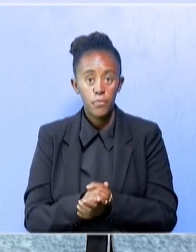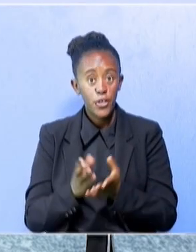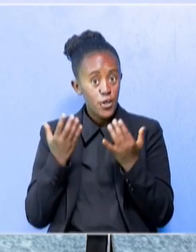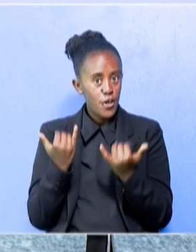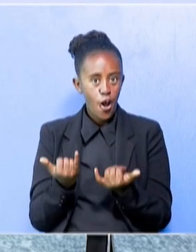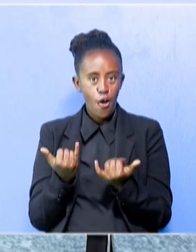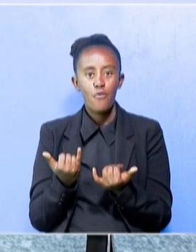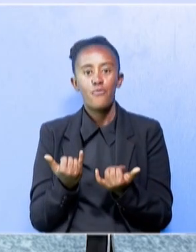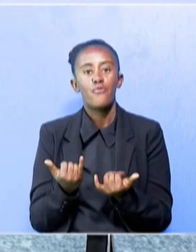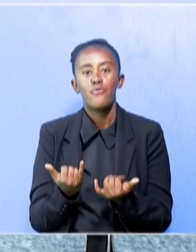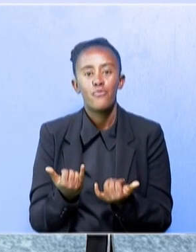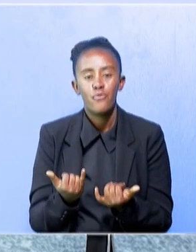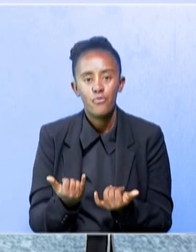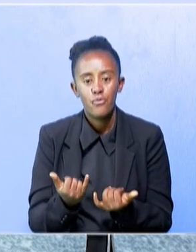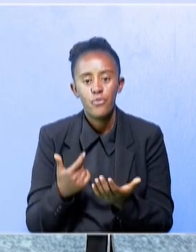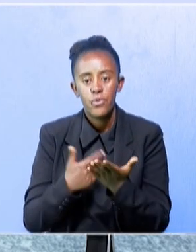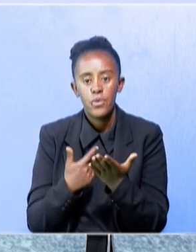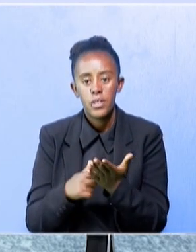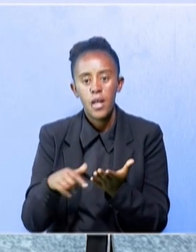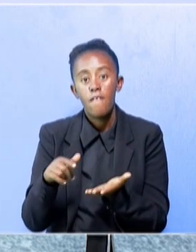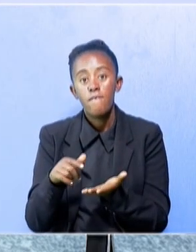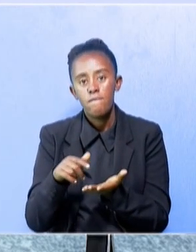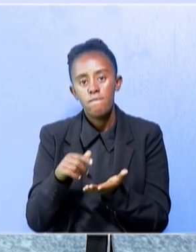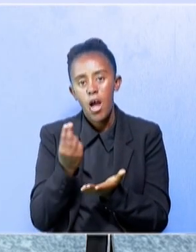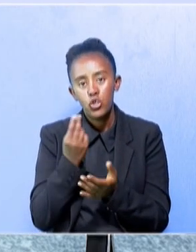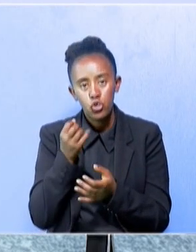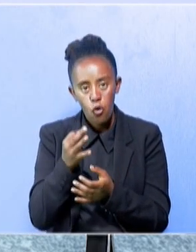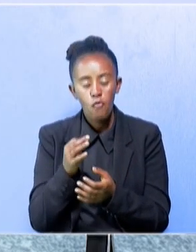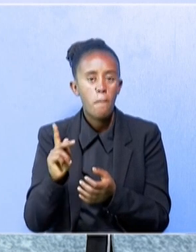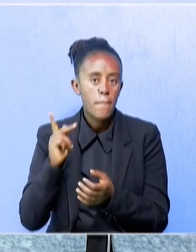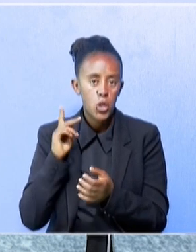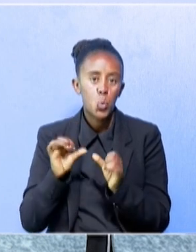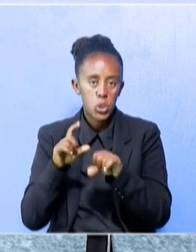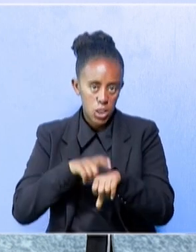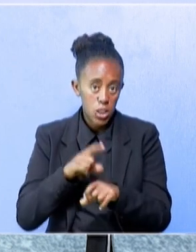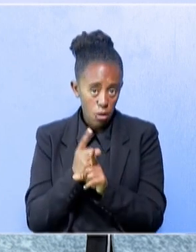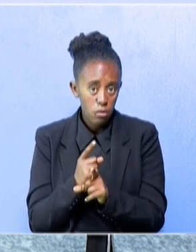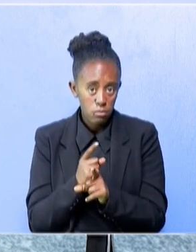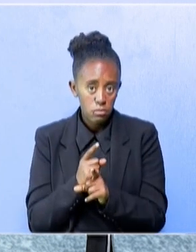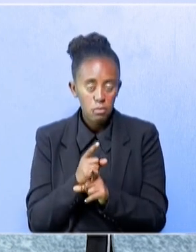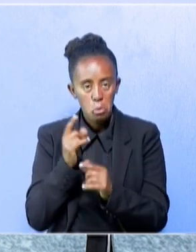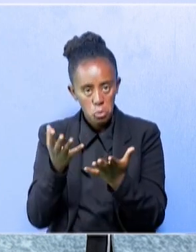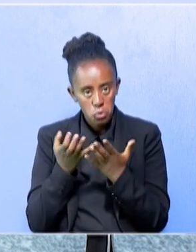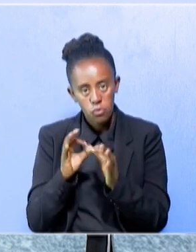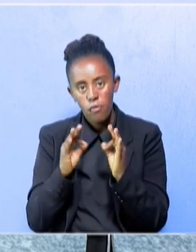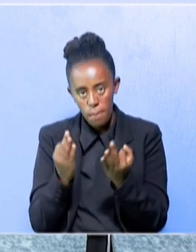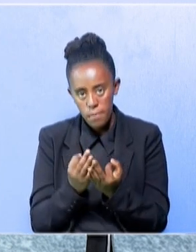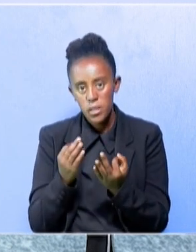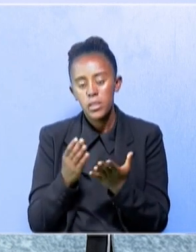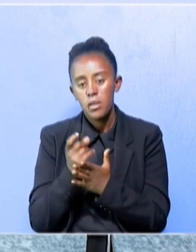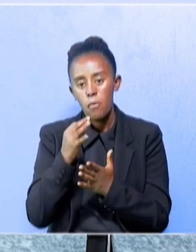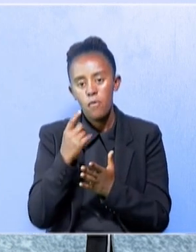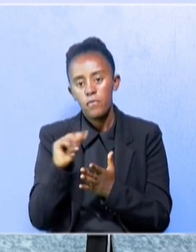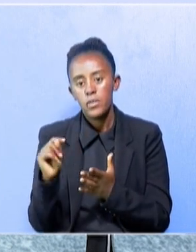Now let's go and see the function of past continuous tense. Right? I want to make you familiar with some of